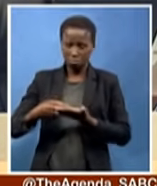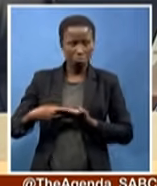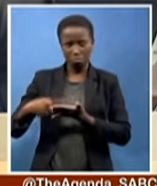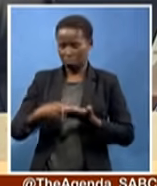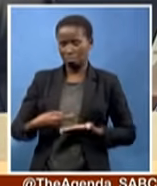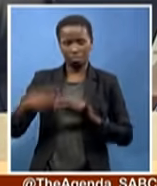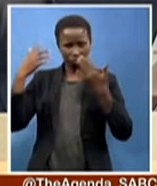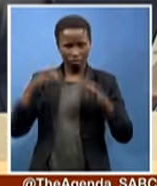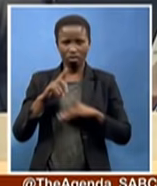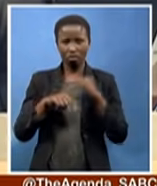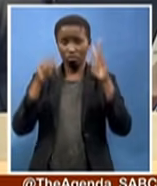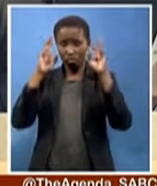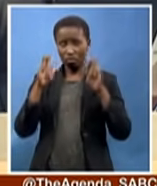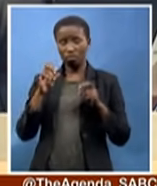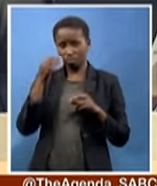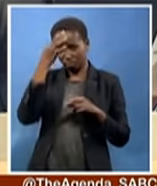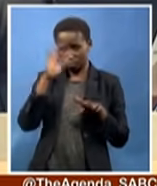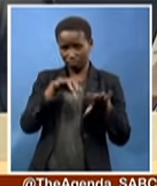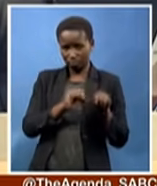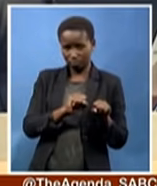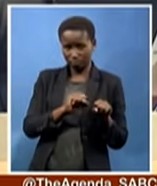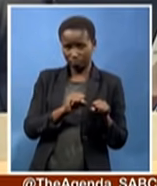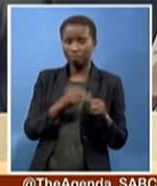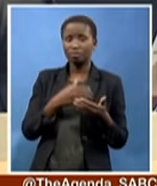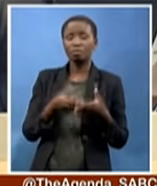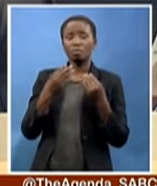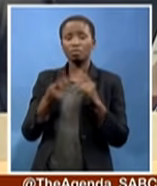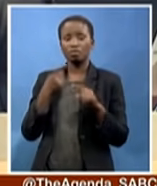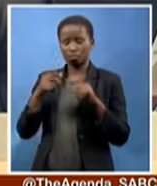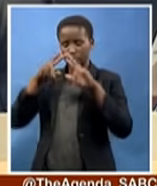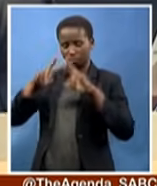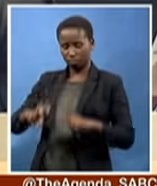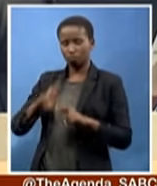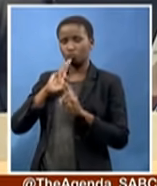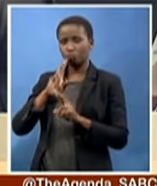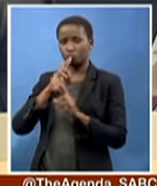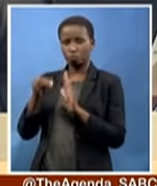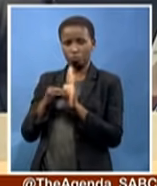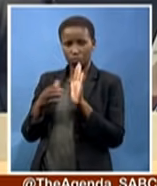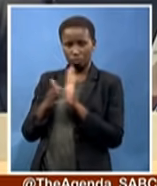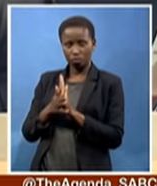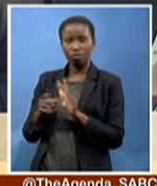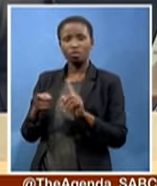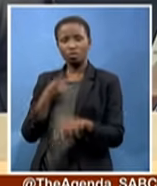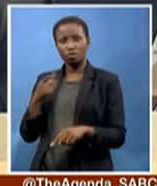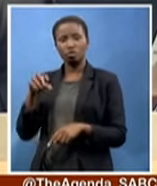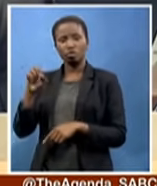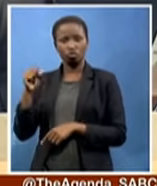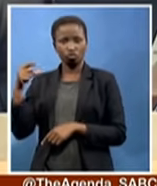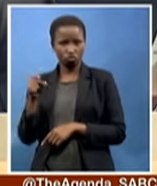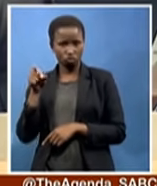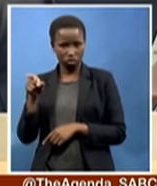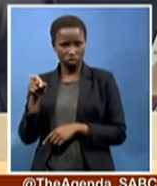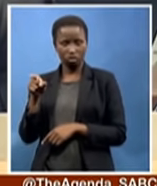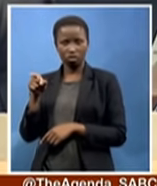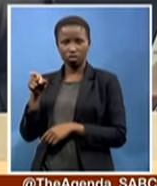diagnostic organizational report presented by the then Secretary General, Gwede Mantashe, on behalf of the National